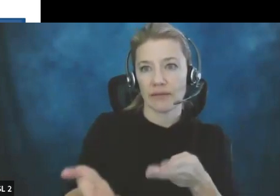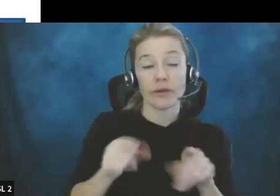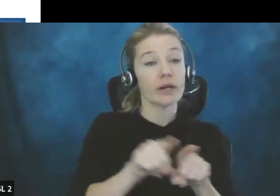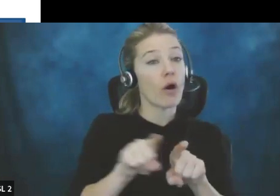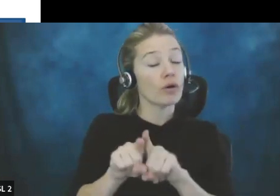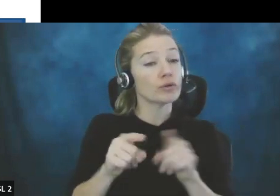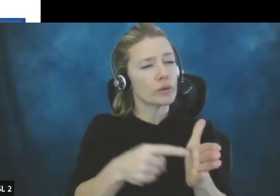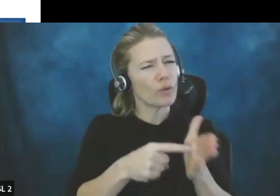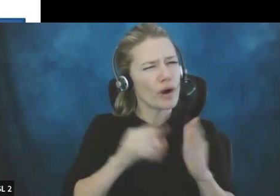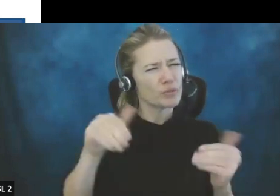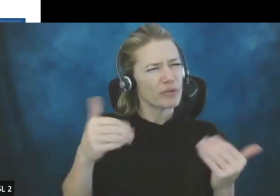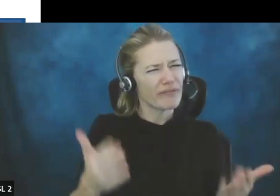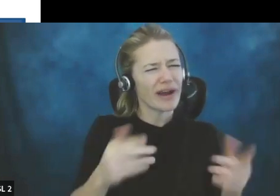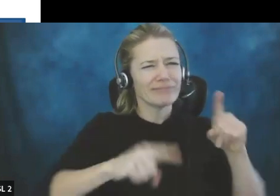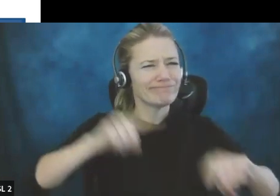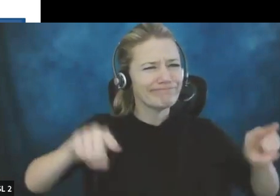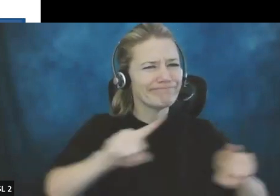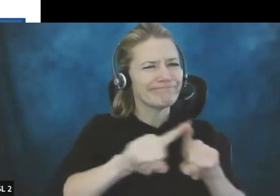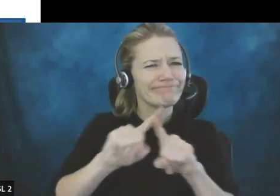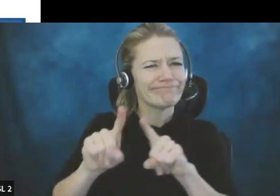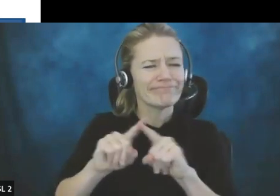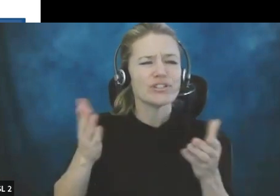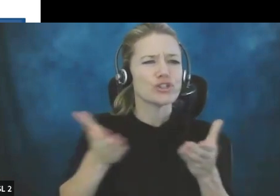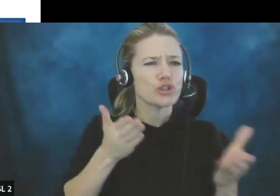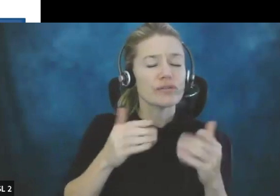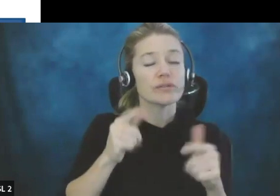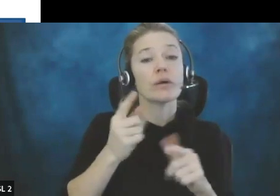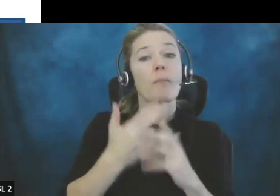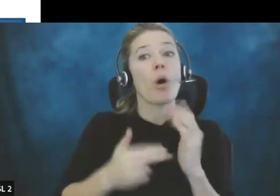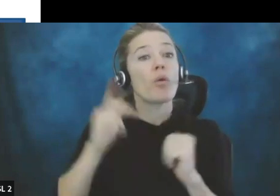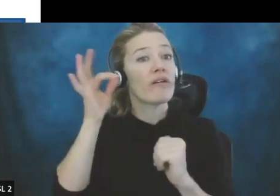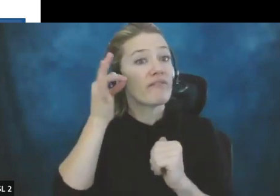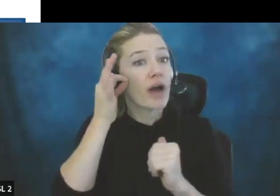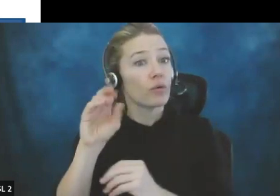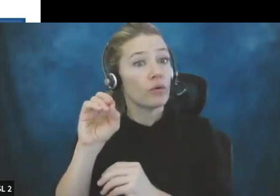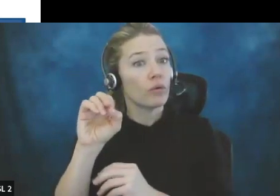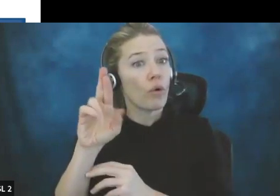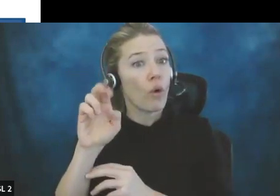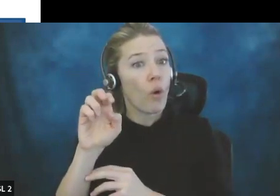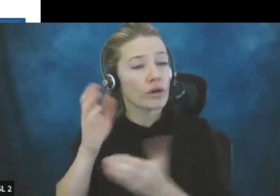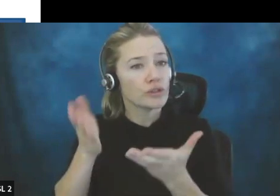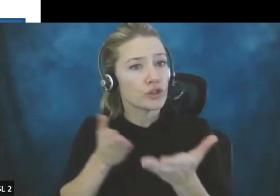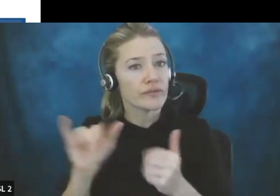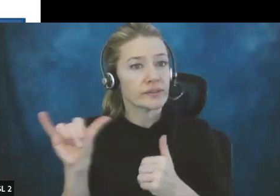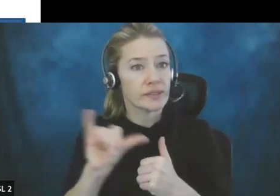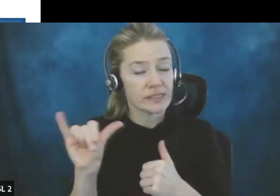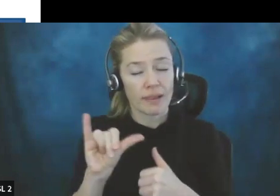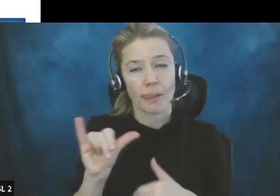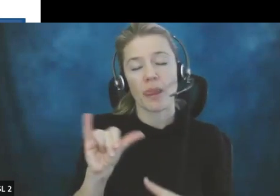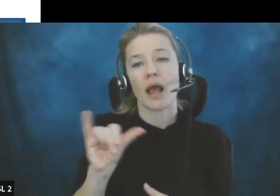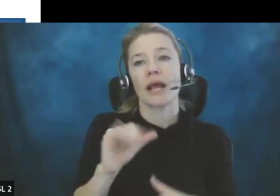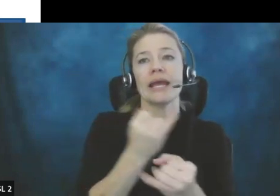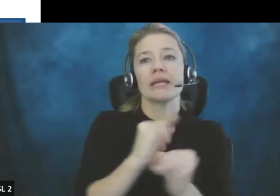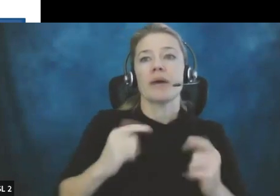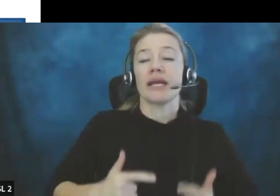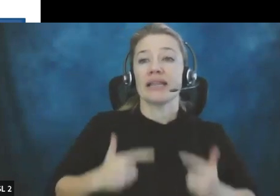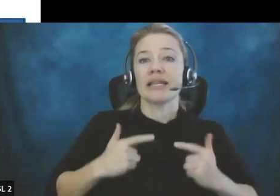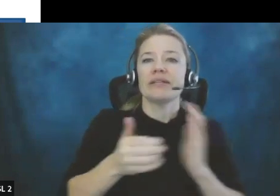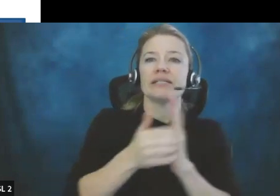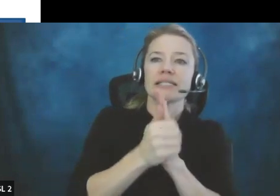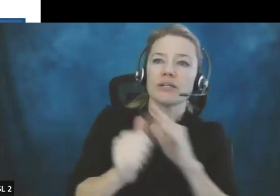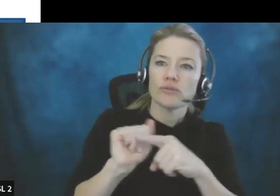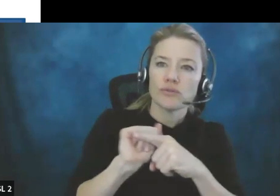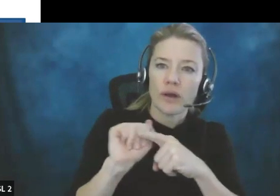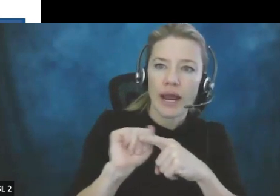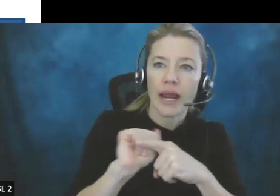service delivery. And they're required to provide a variety of services, both federal core services, such